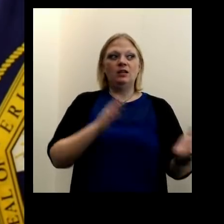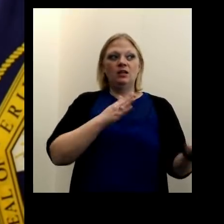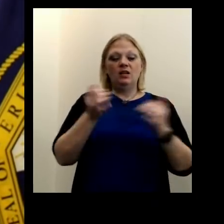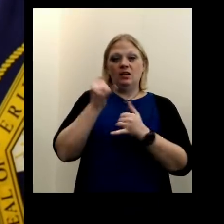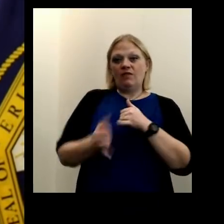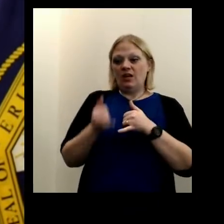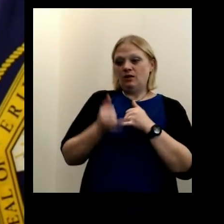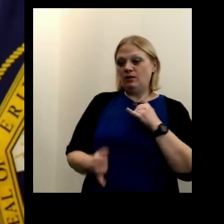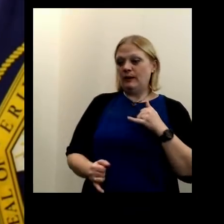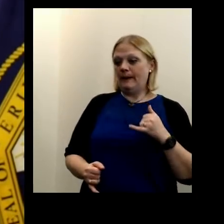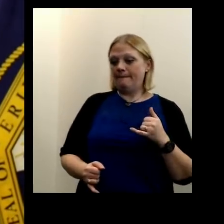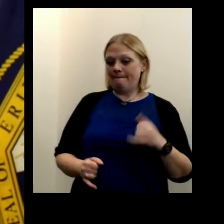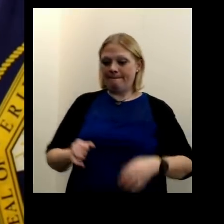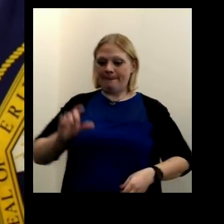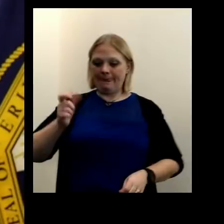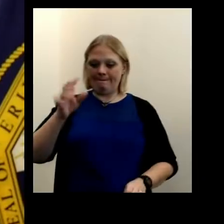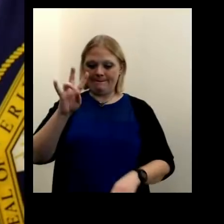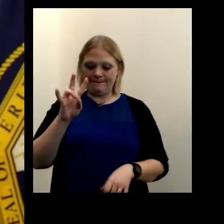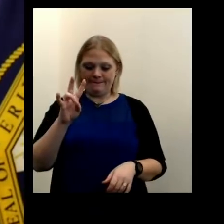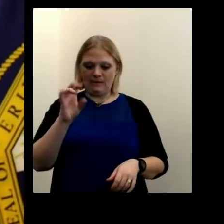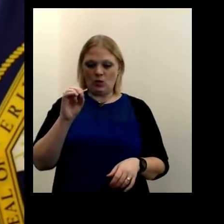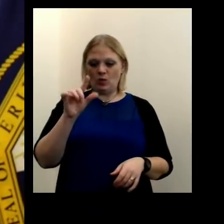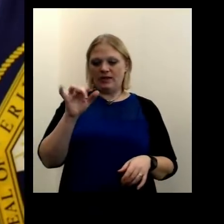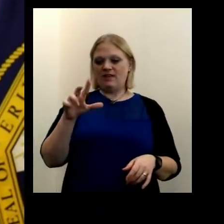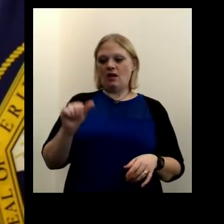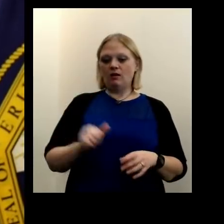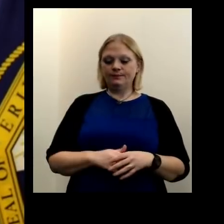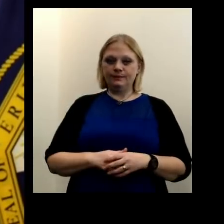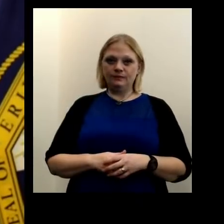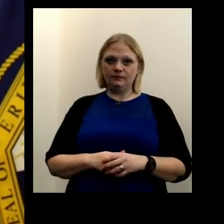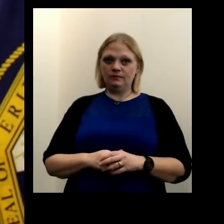Final question to Channel 7, Olivia Pro.